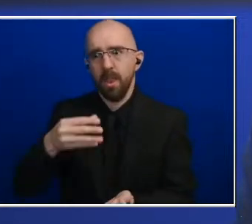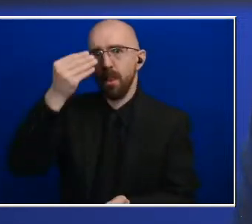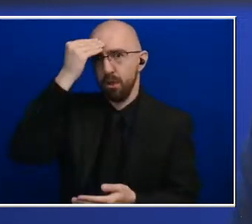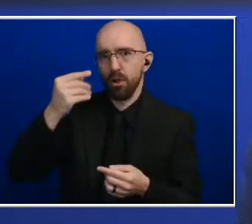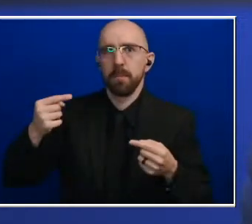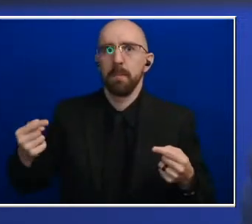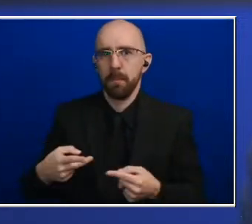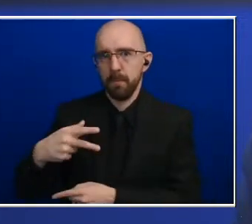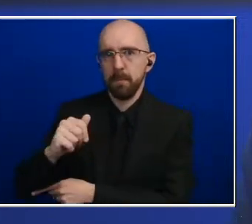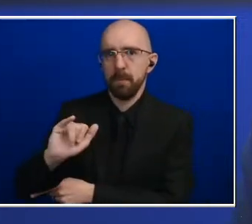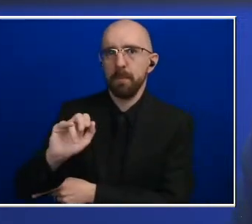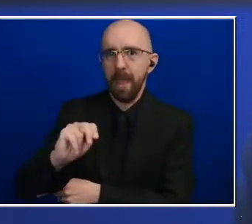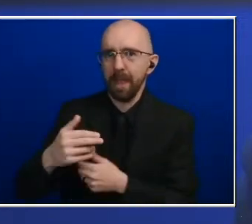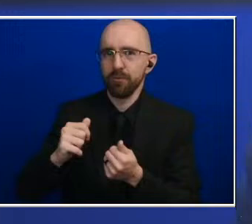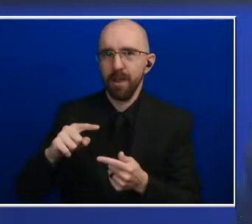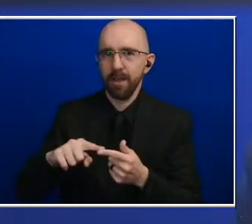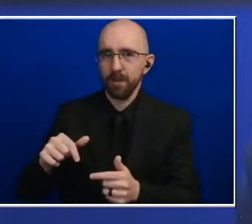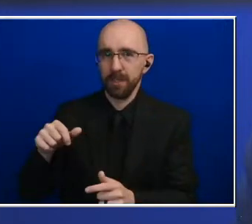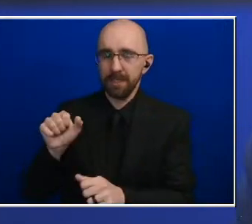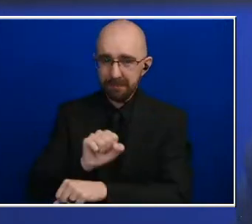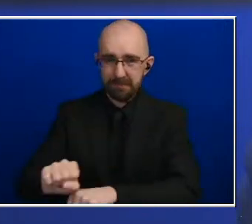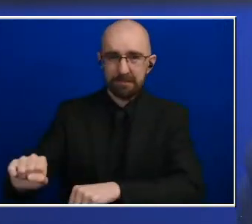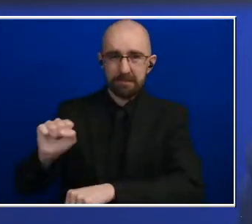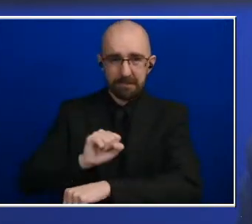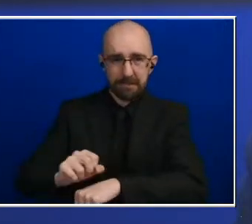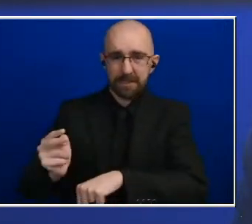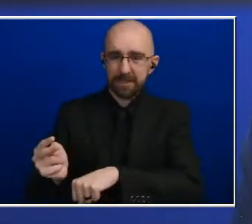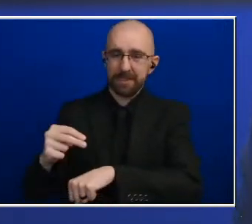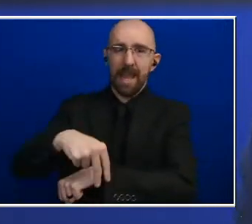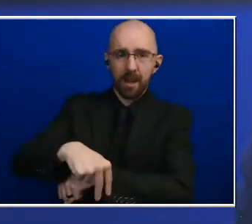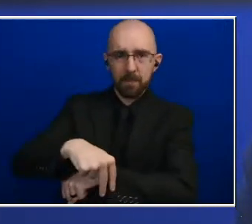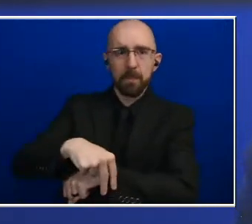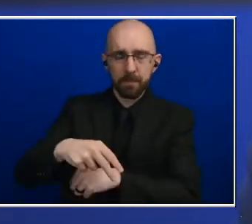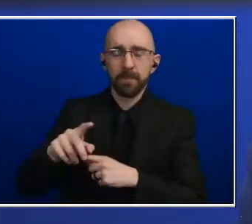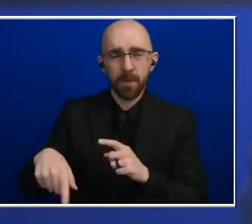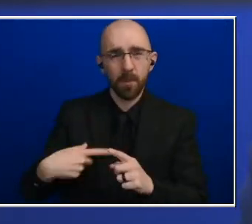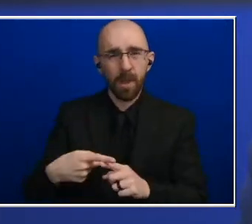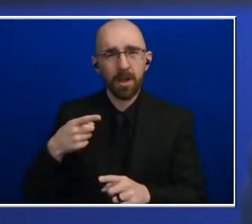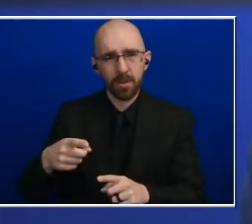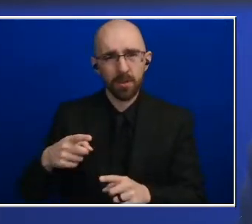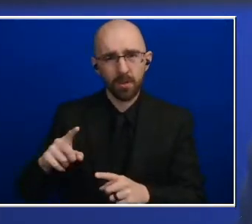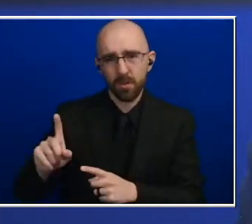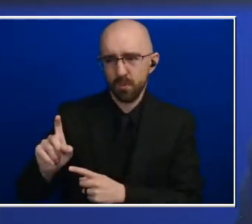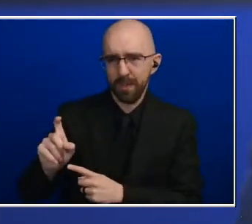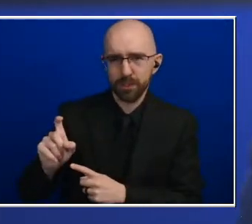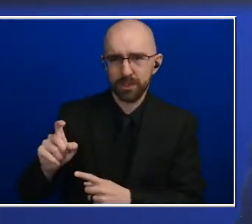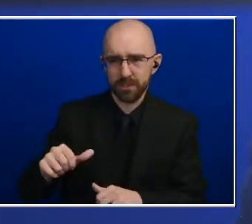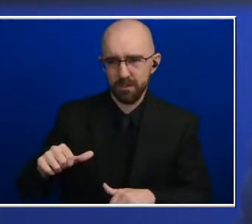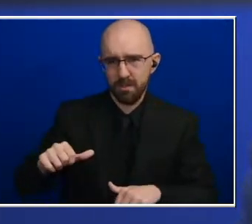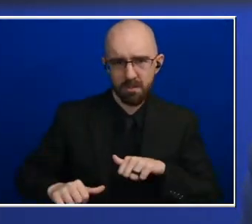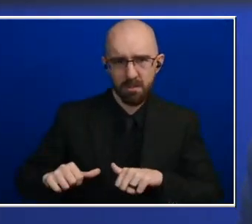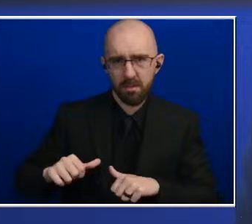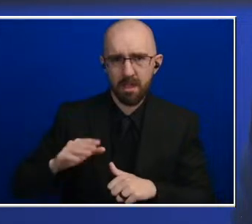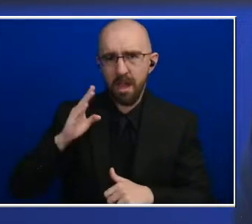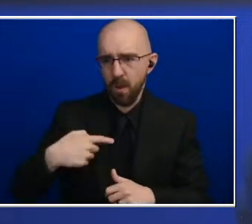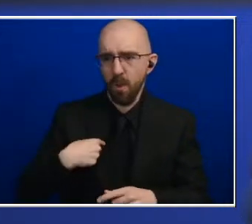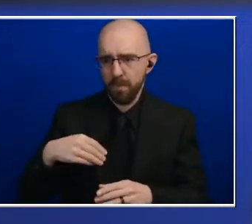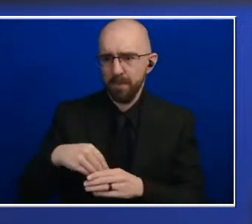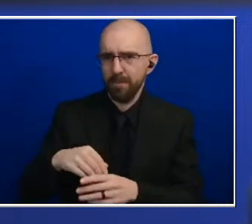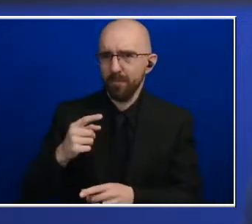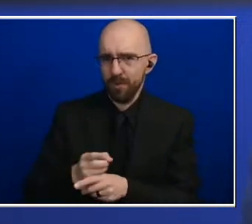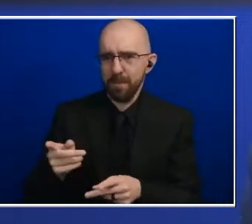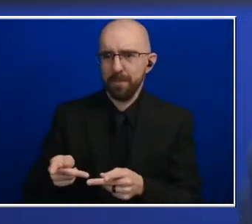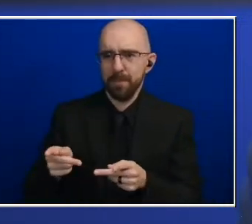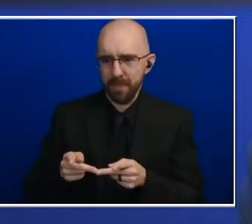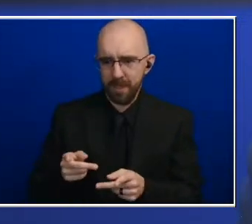up. And so that's when you kind of question, right? I know I'm in the right place, I know I'm in the right hands,